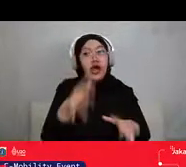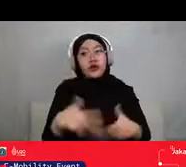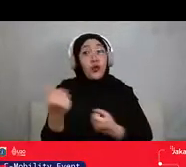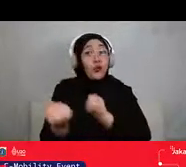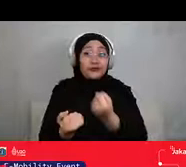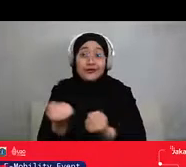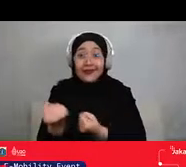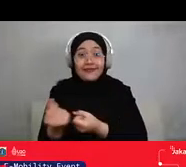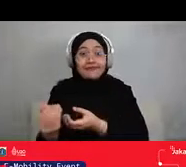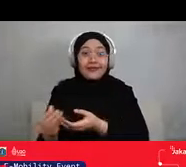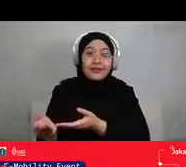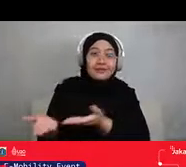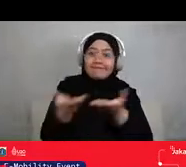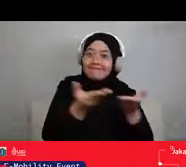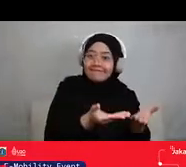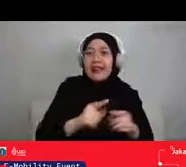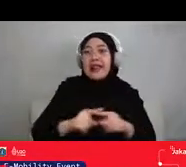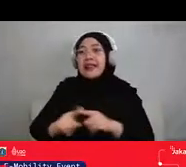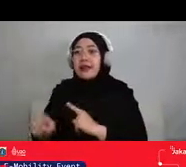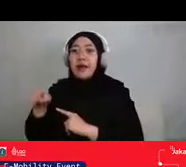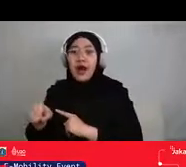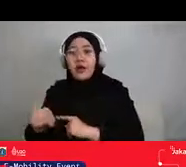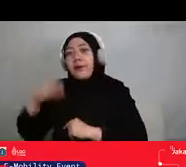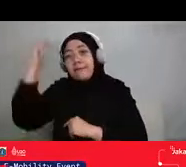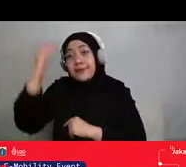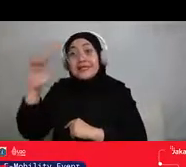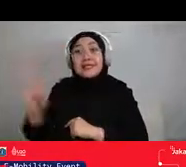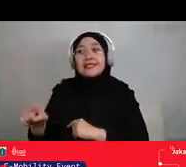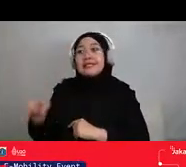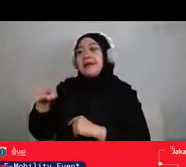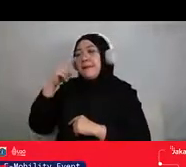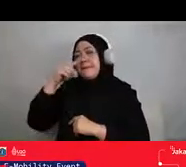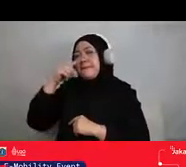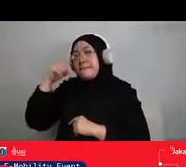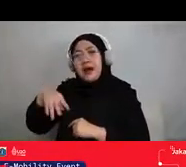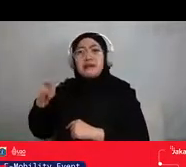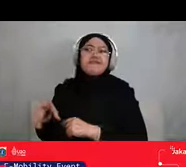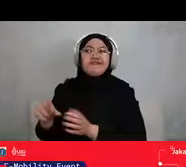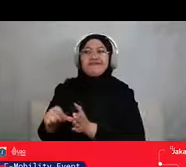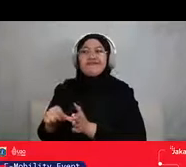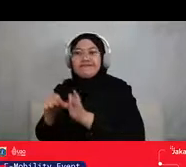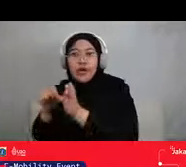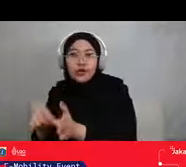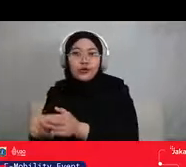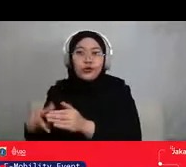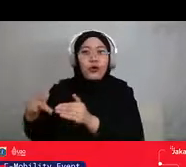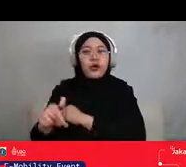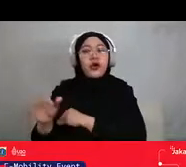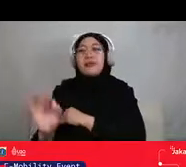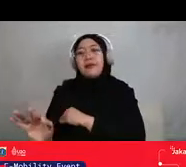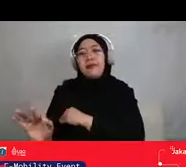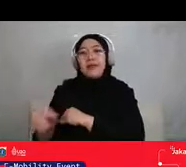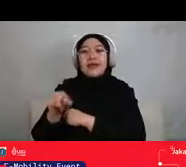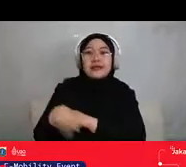not forthcoming to finance them. So we have to mainly rely on government grants, the manufacturers coming forward to finance these